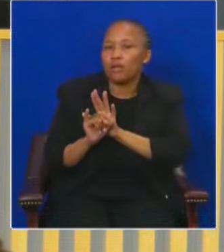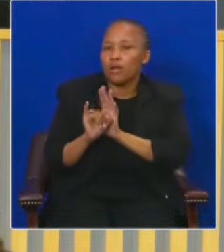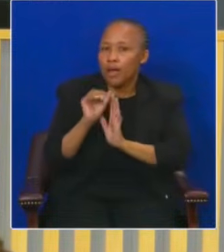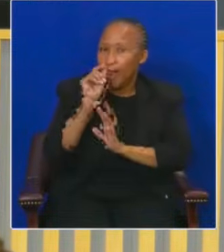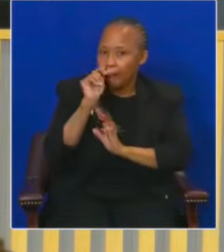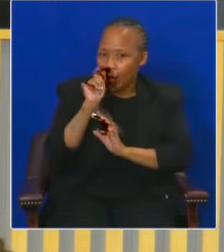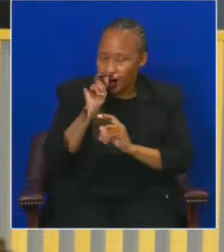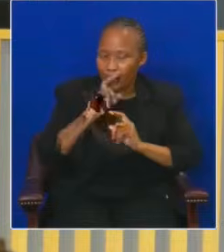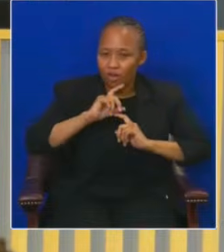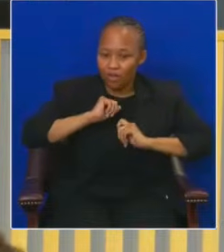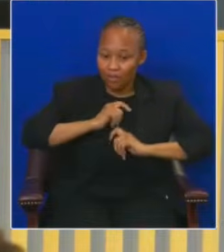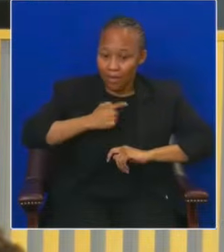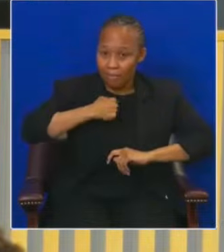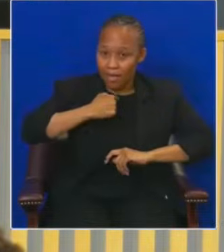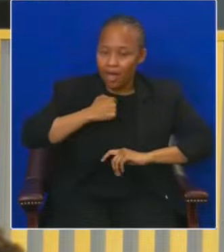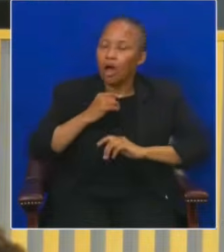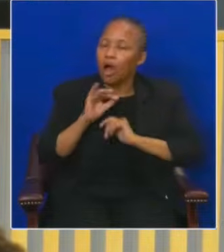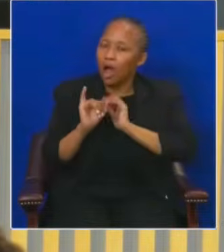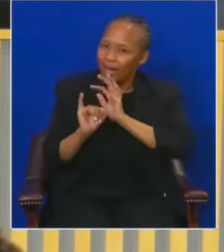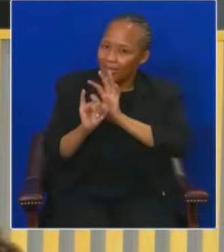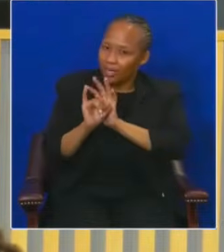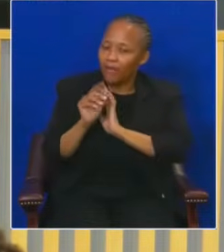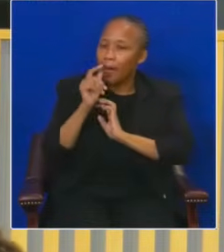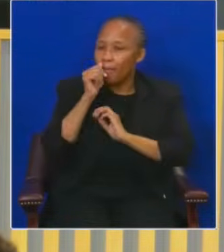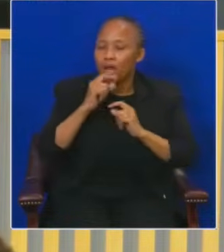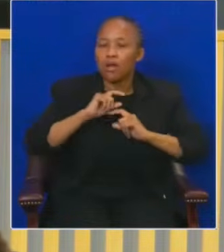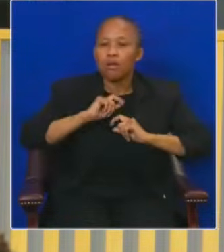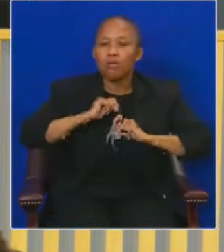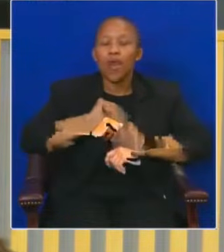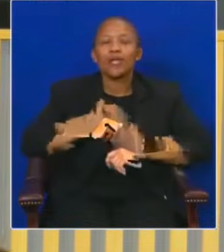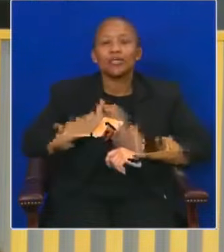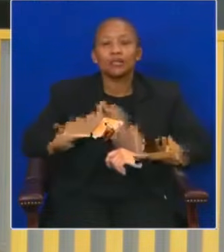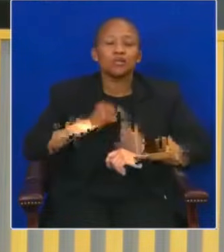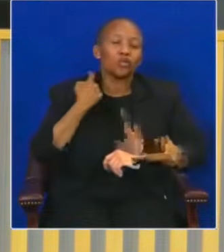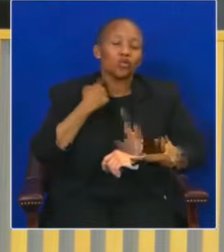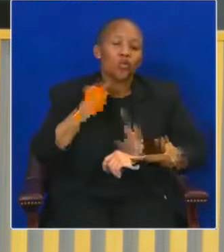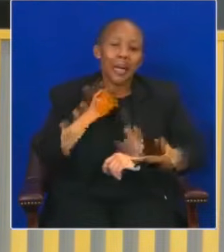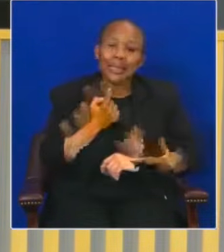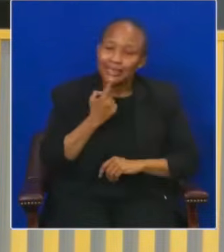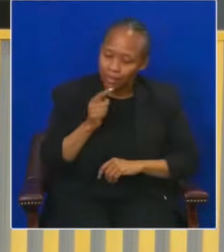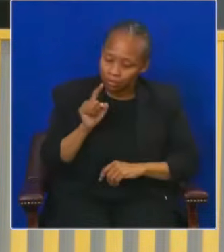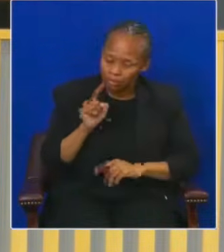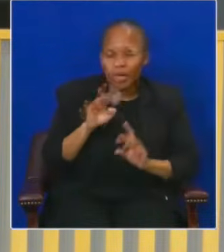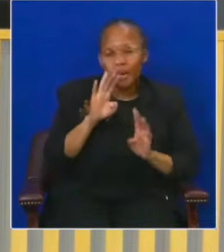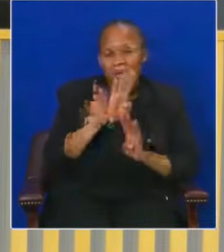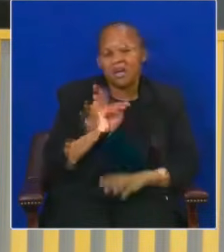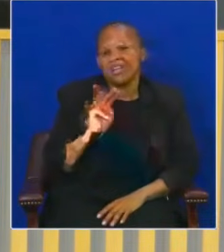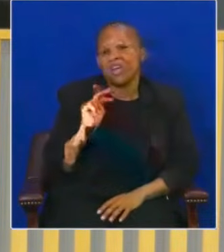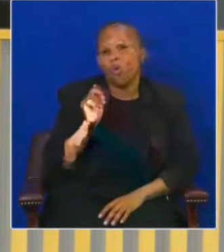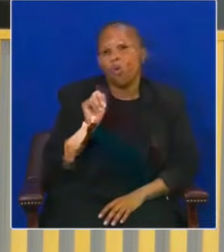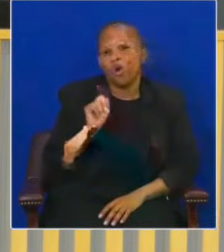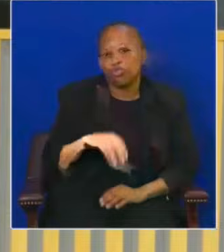as Brigadier Nkwashu, as I know him. Oh, thank you. Thank you, Commissioners.